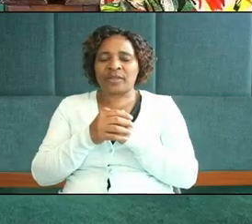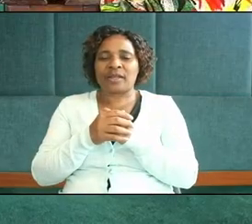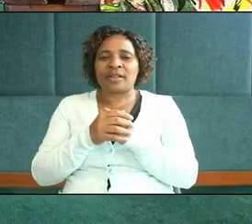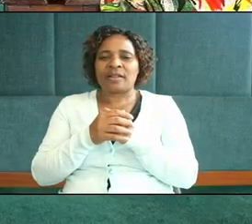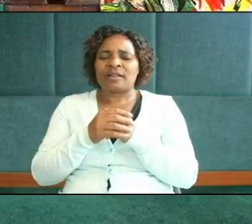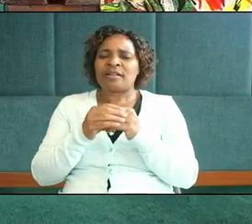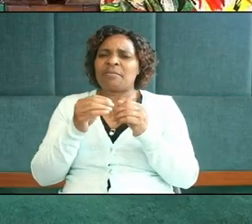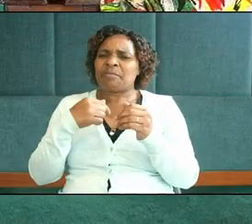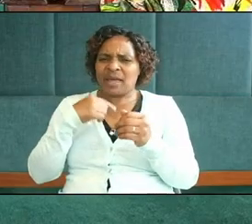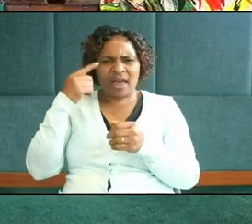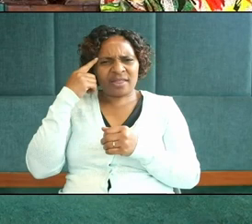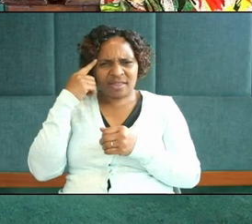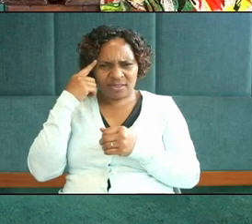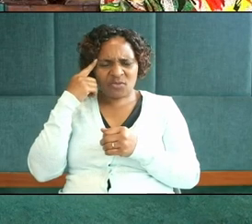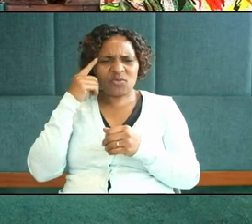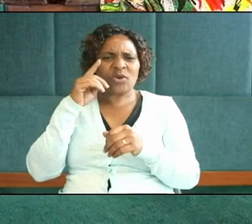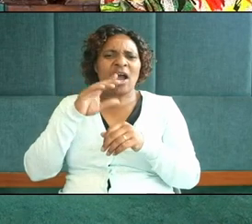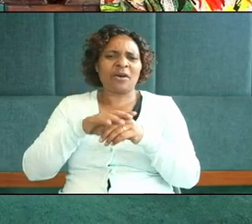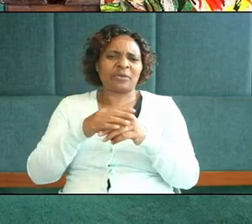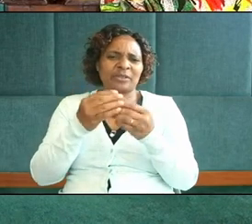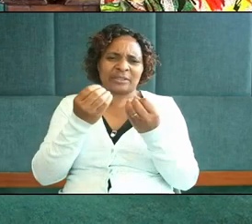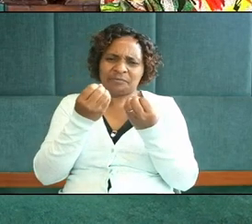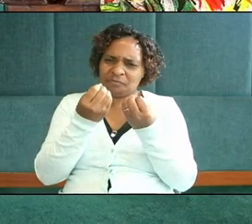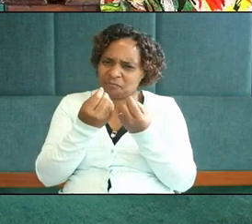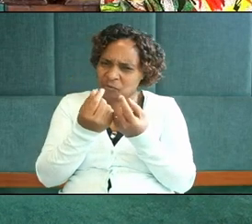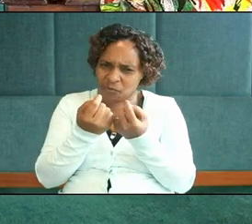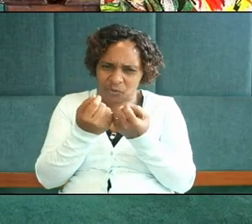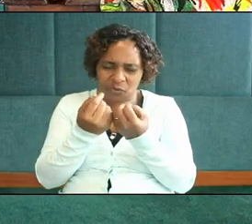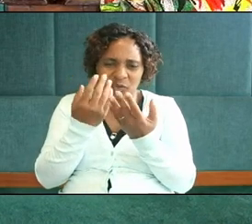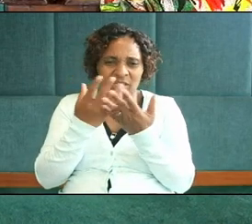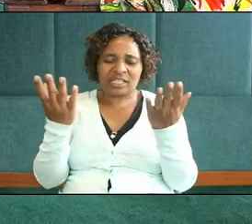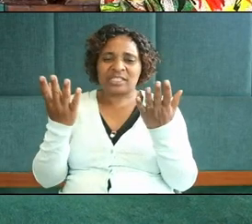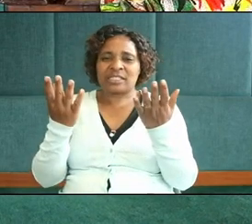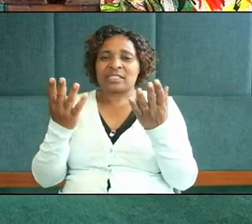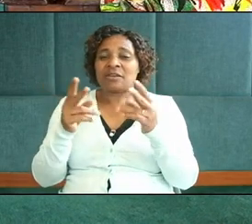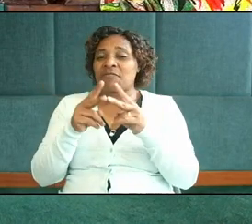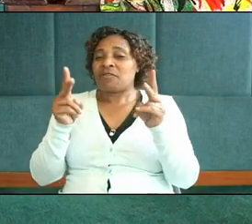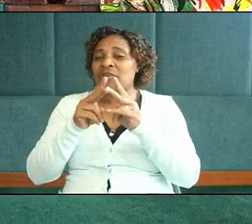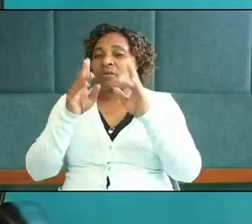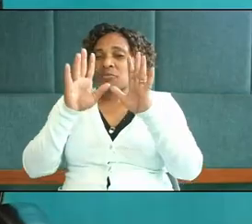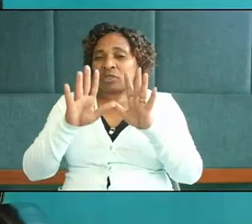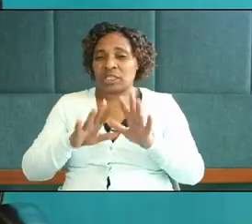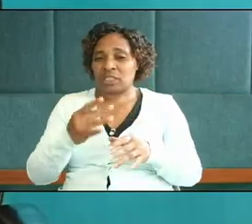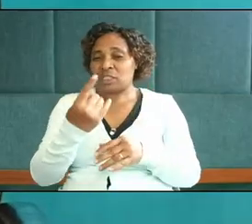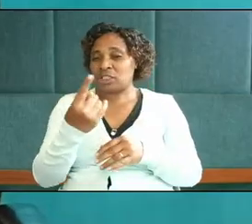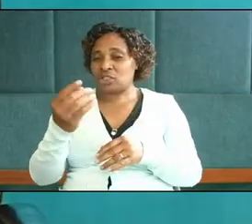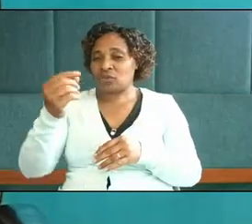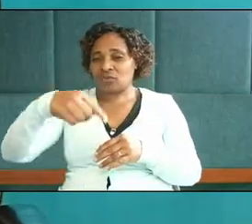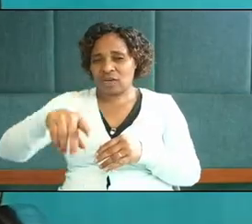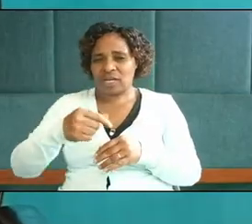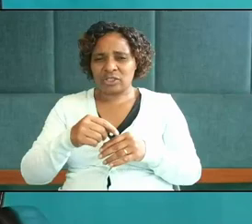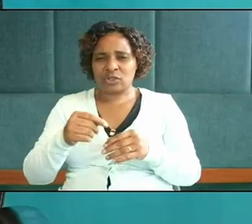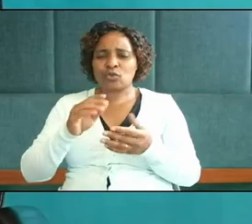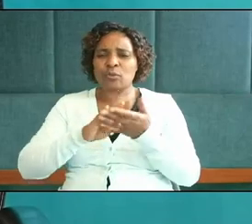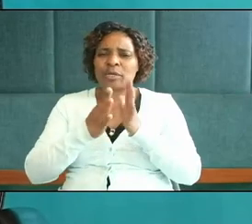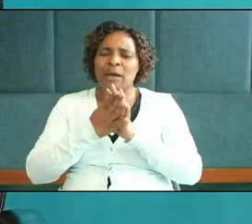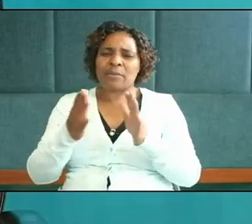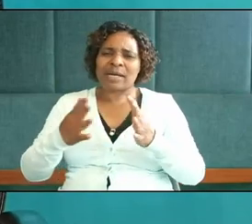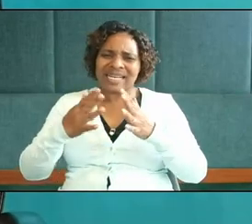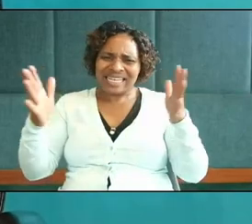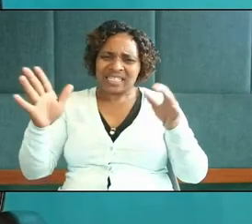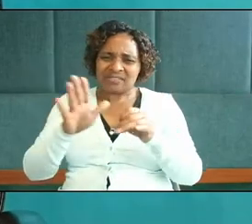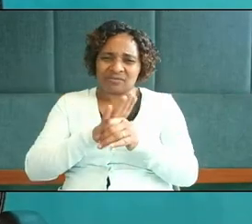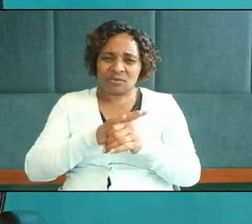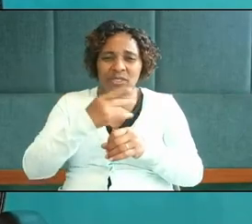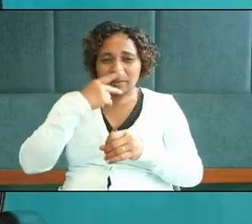that. And I think we have gotten a few insights from each one of us. I think it's very important for each one of us to be grateful for the role that